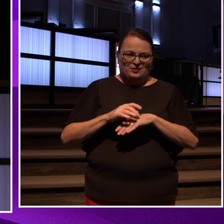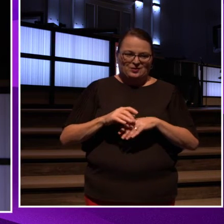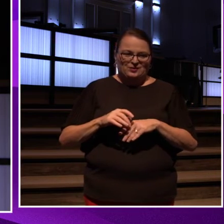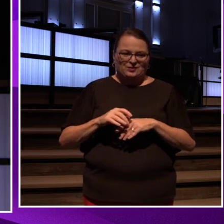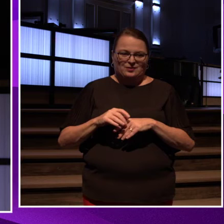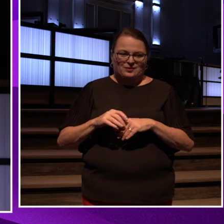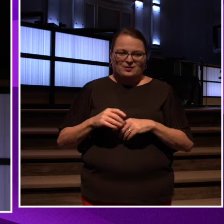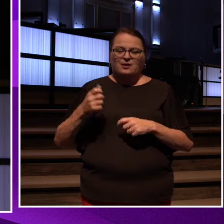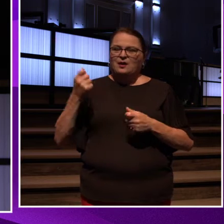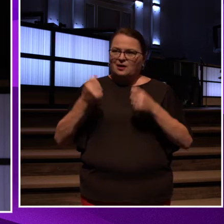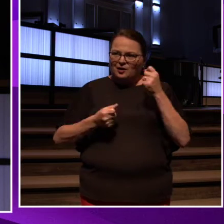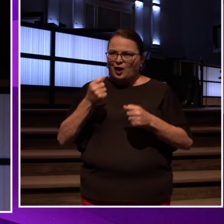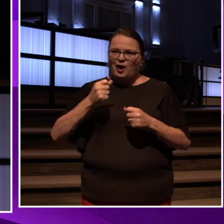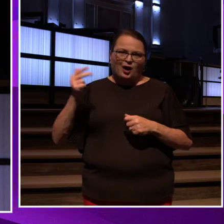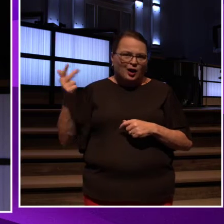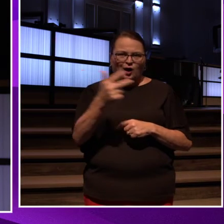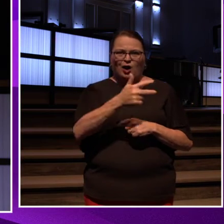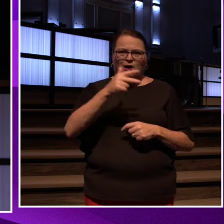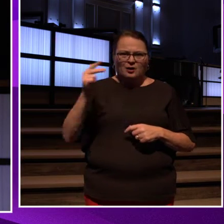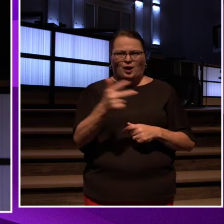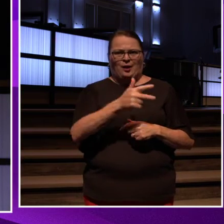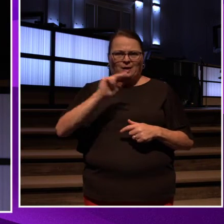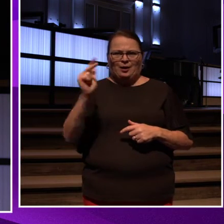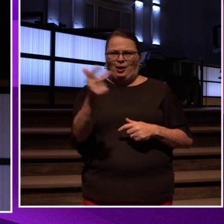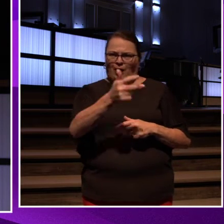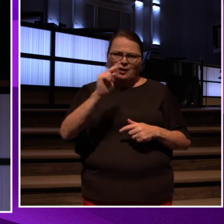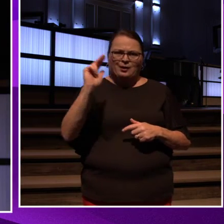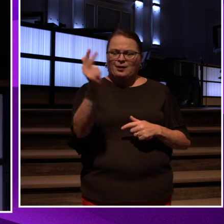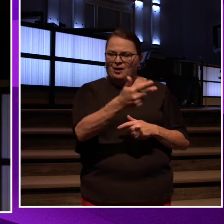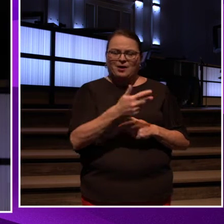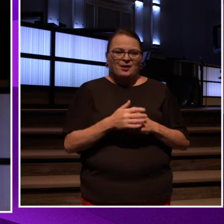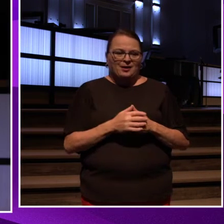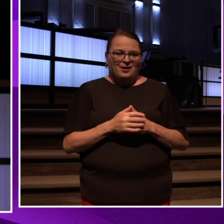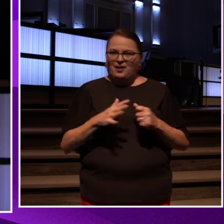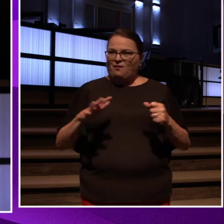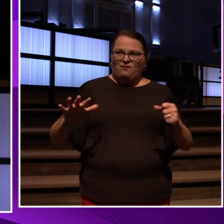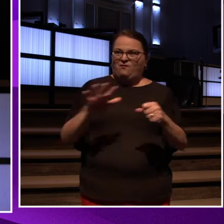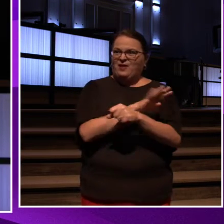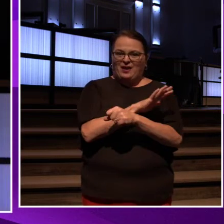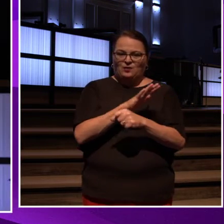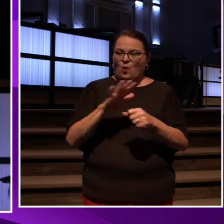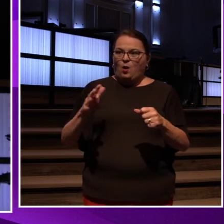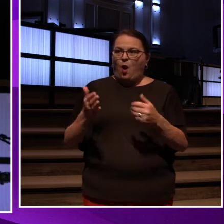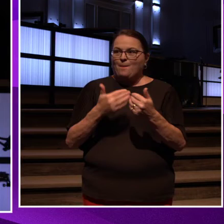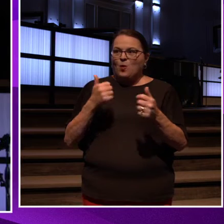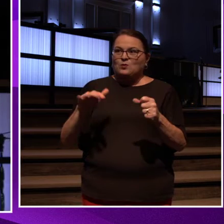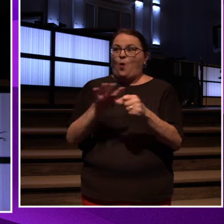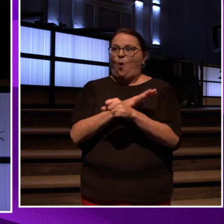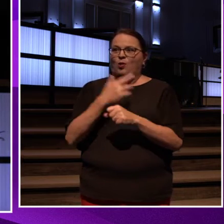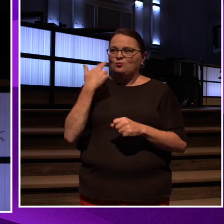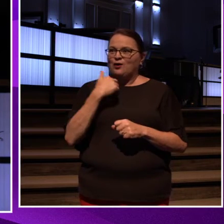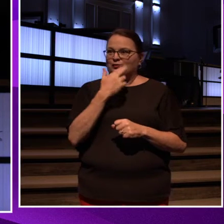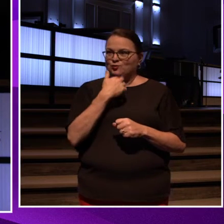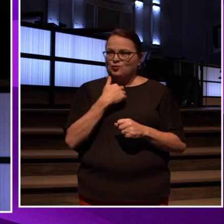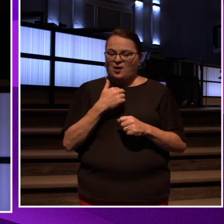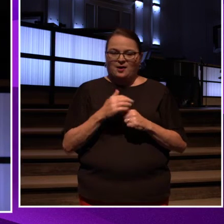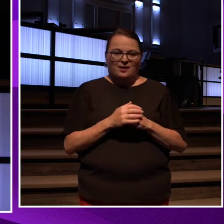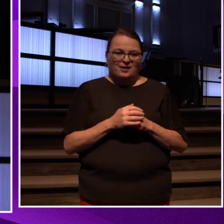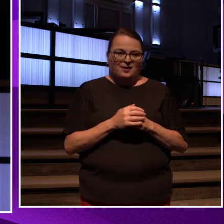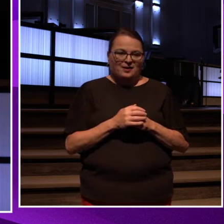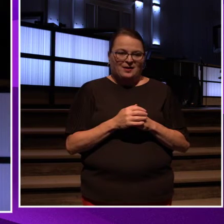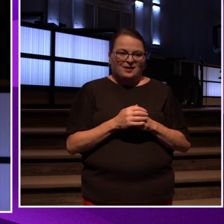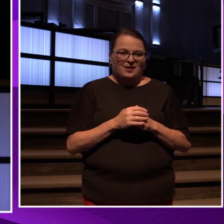car, another car, another car, another car, and before long, they had filled up almost that whole restaurant. And they went